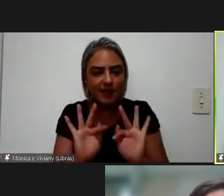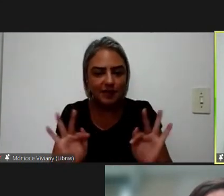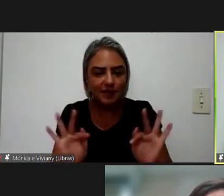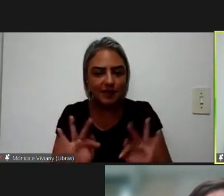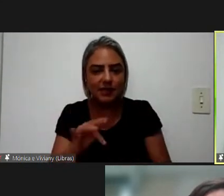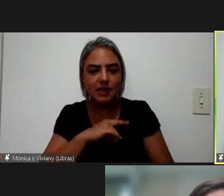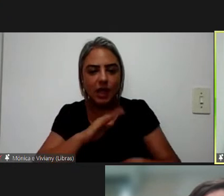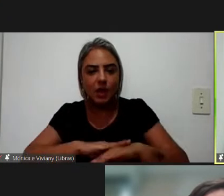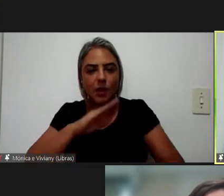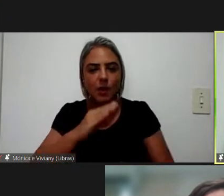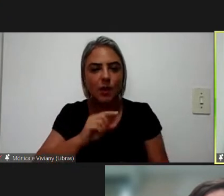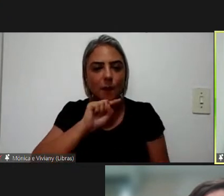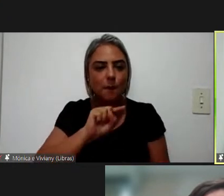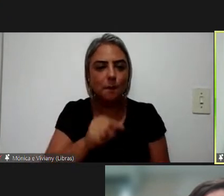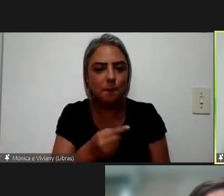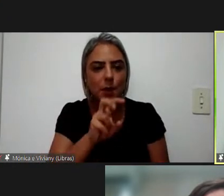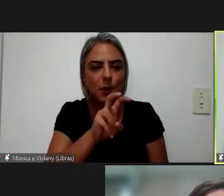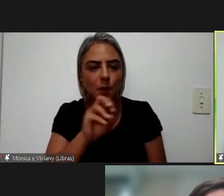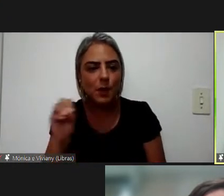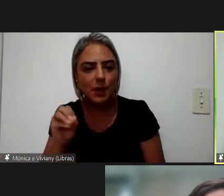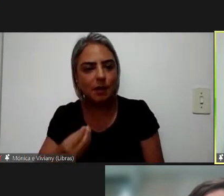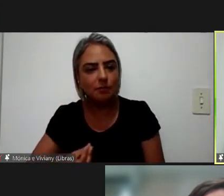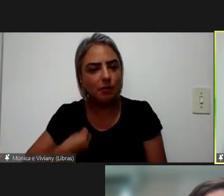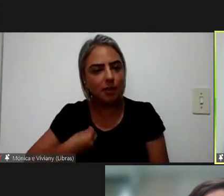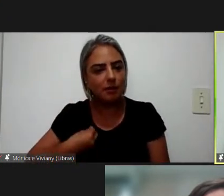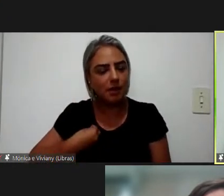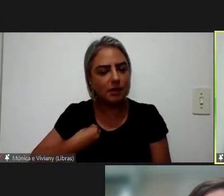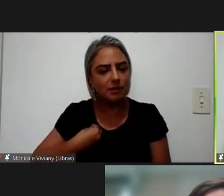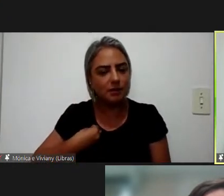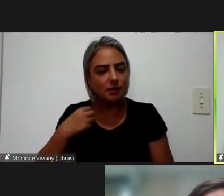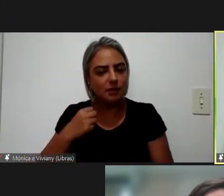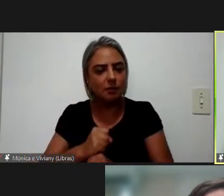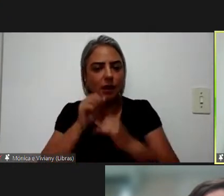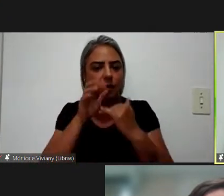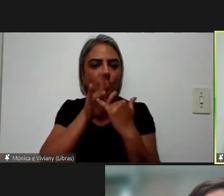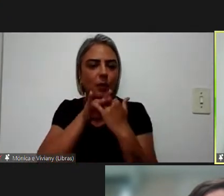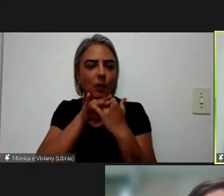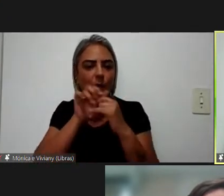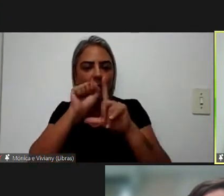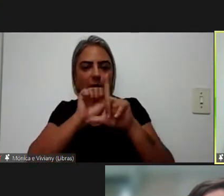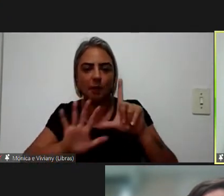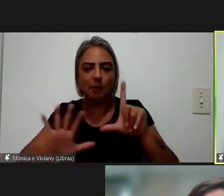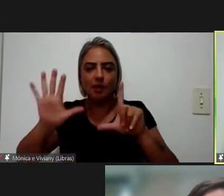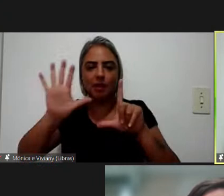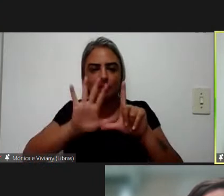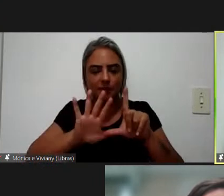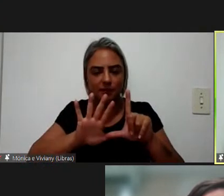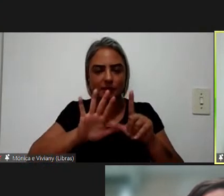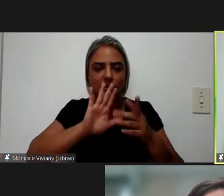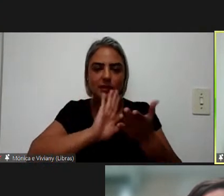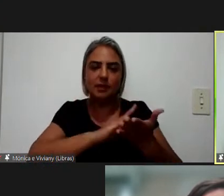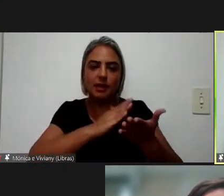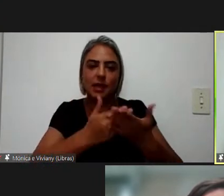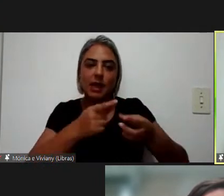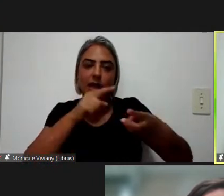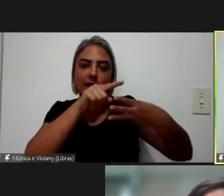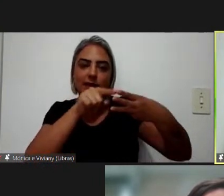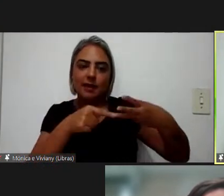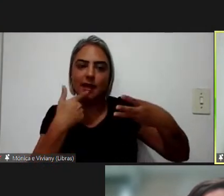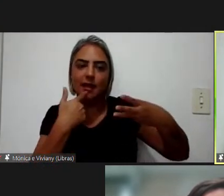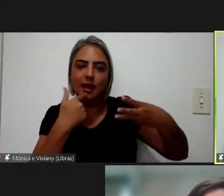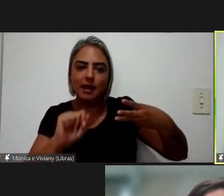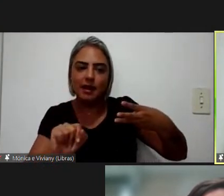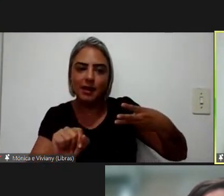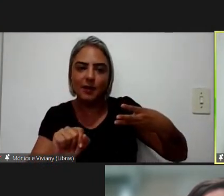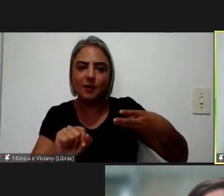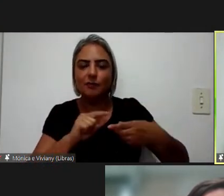very happy. We had more than 1,500 participations in YouTube here and translated in